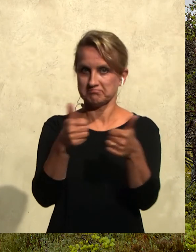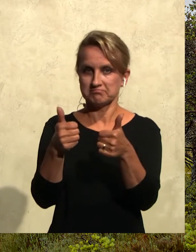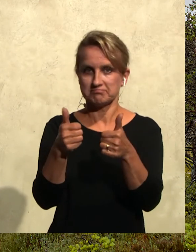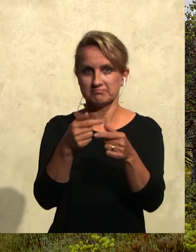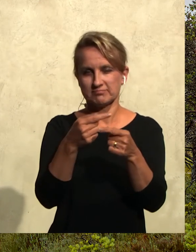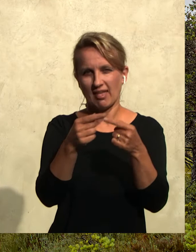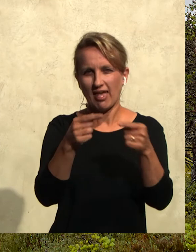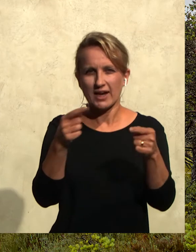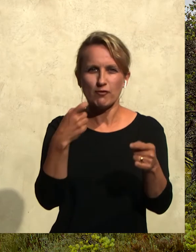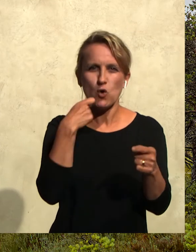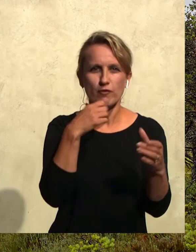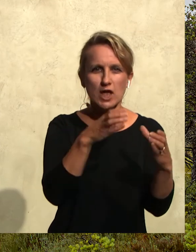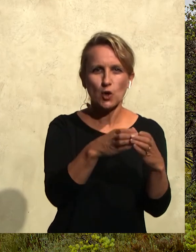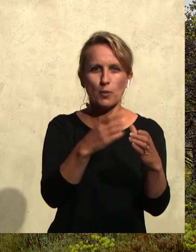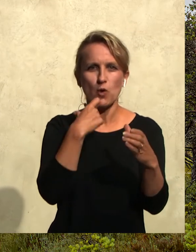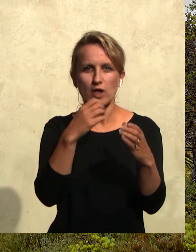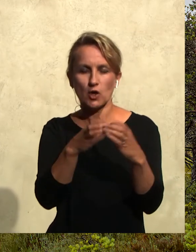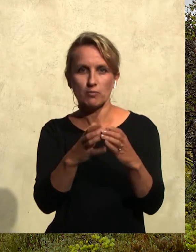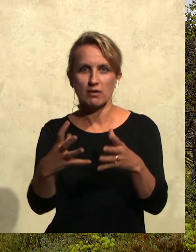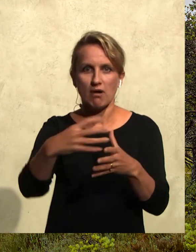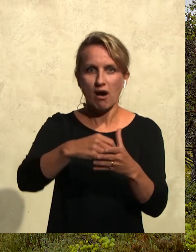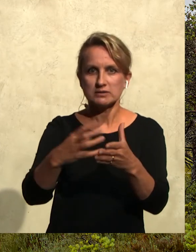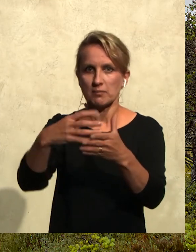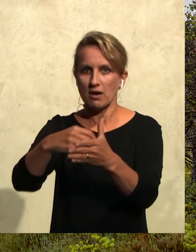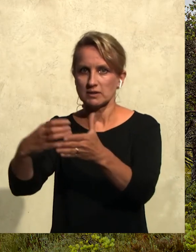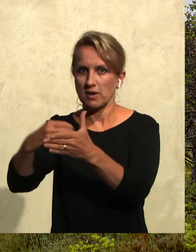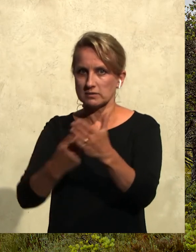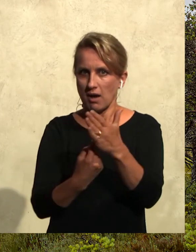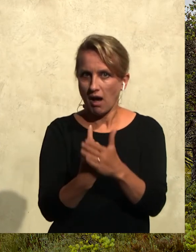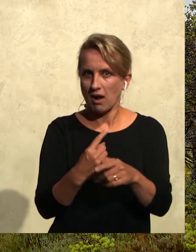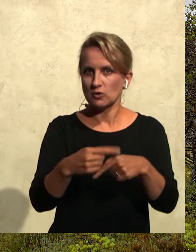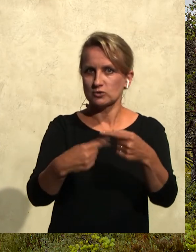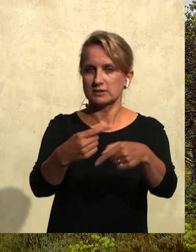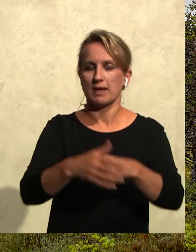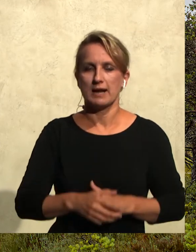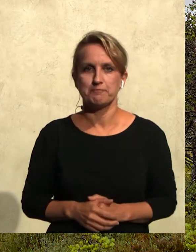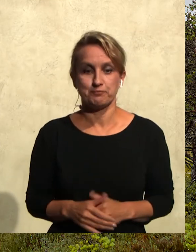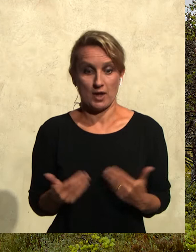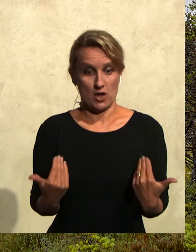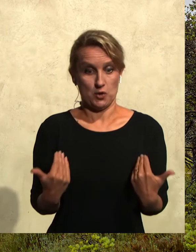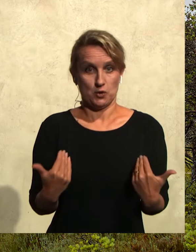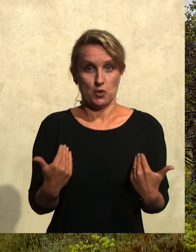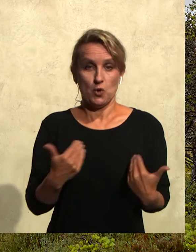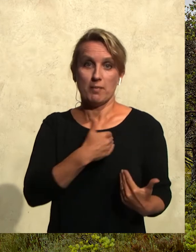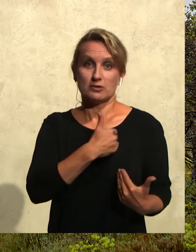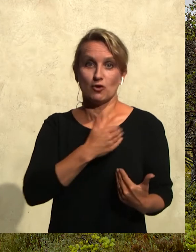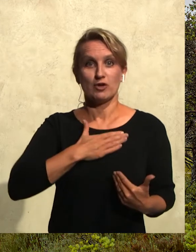the start. So at this point, let me share my screen. I